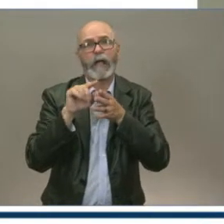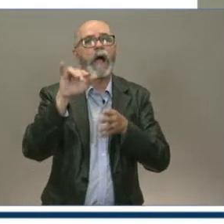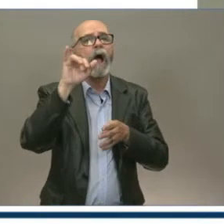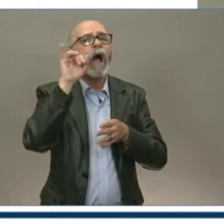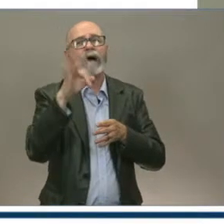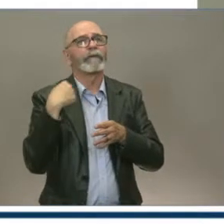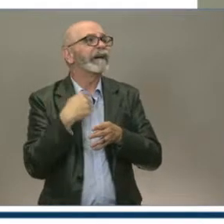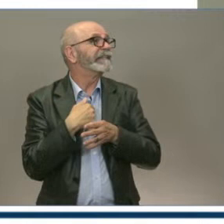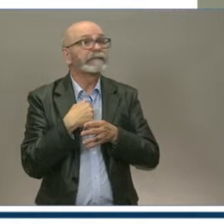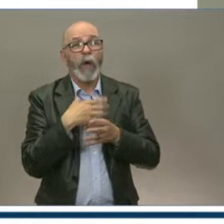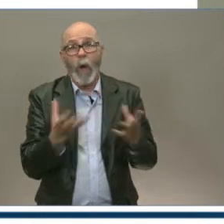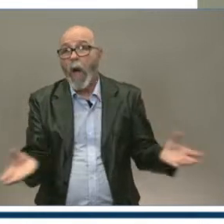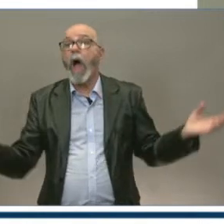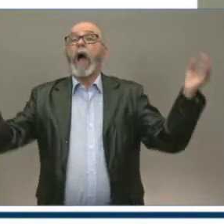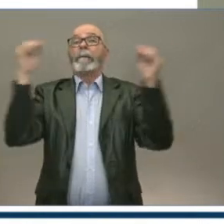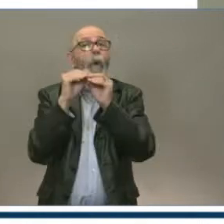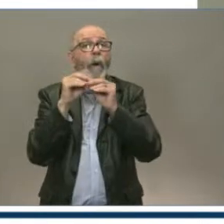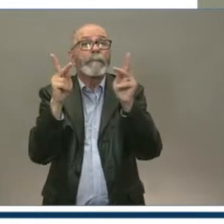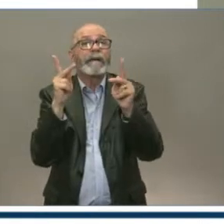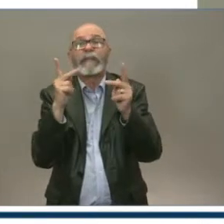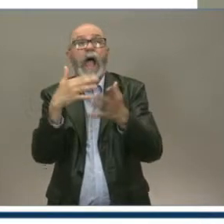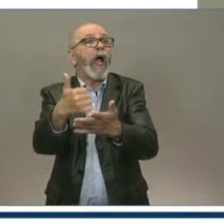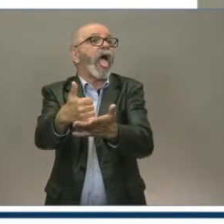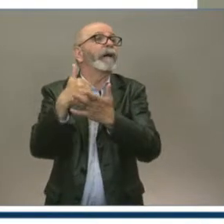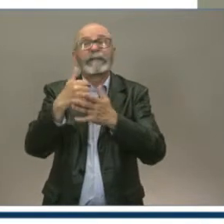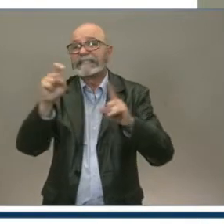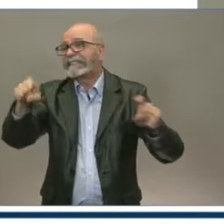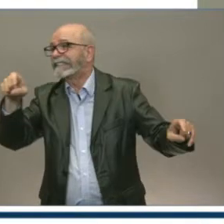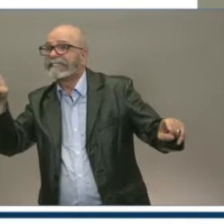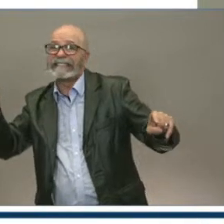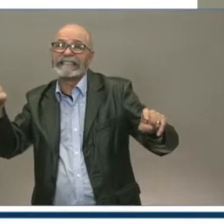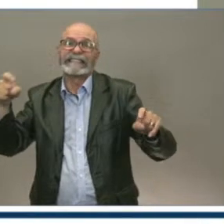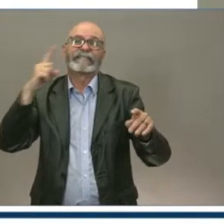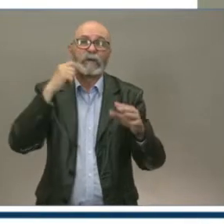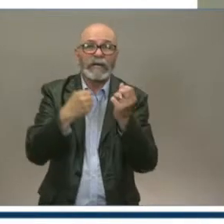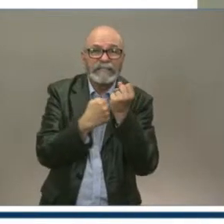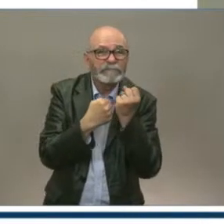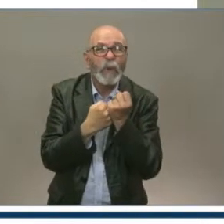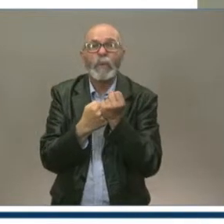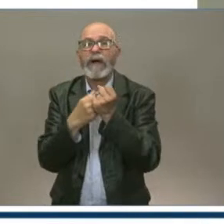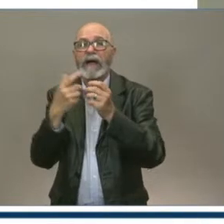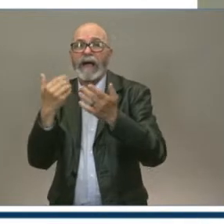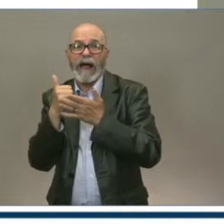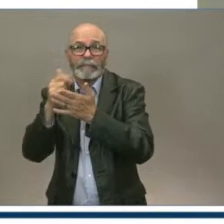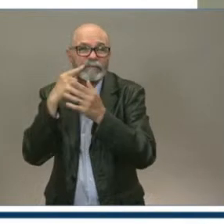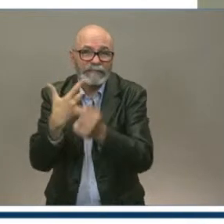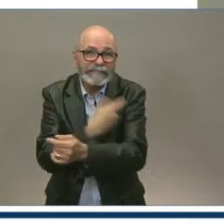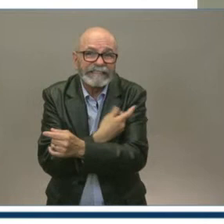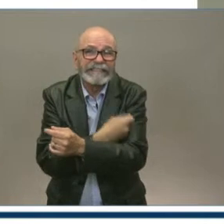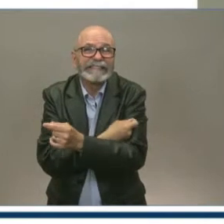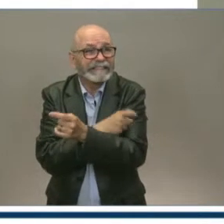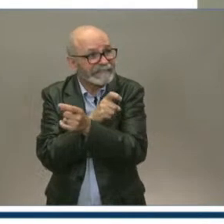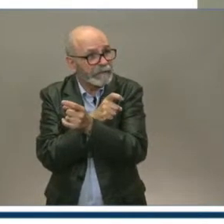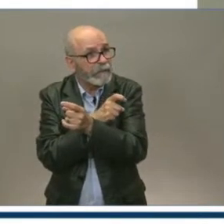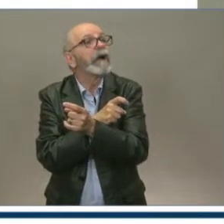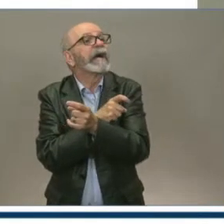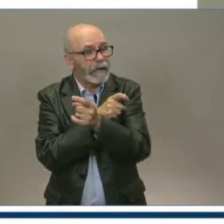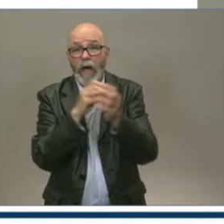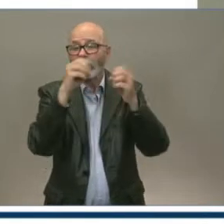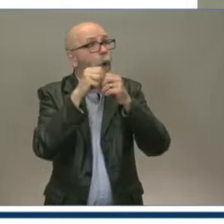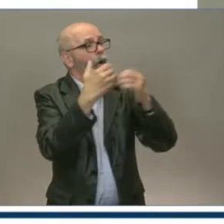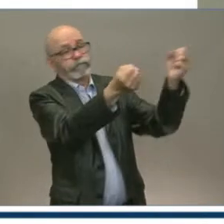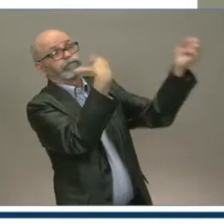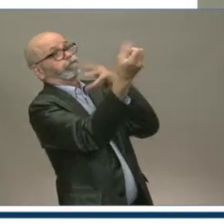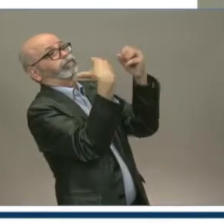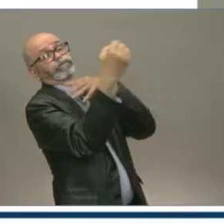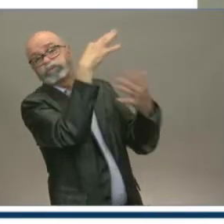additional human resource capacity beyond our anticipated supply. So if for some reason we get extra supply during that time frame,